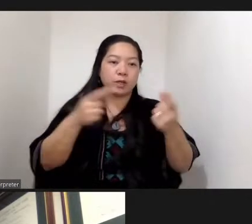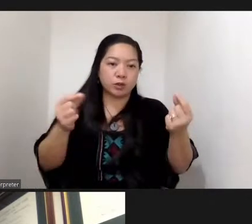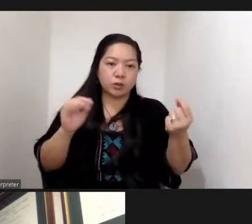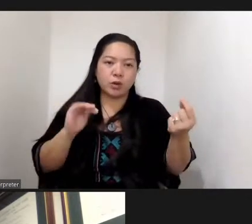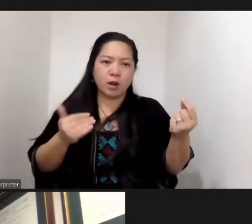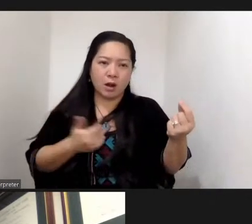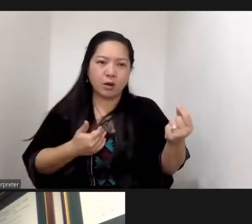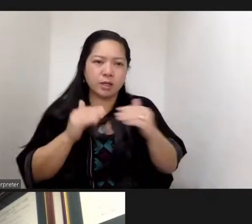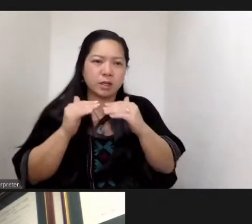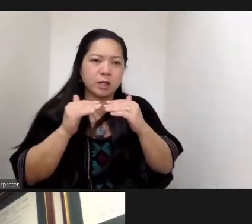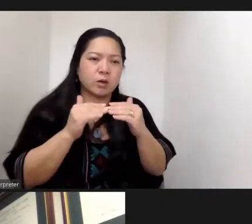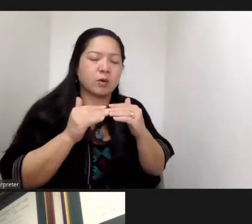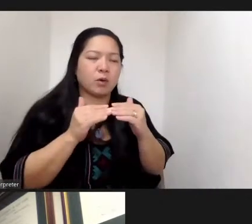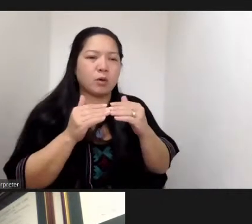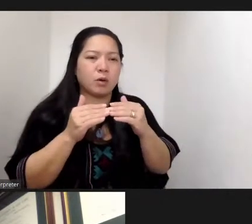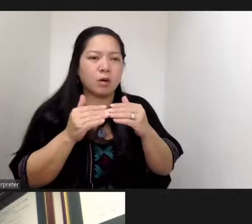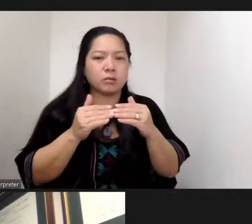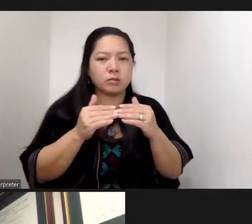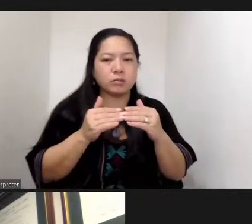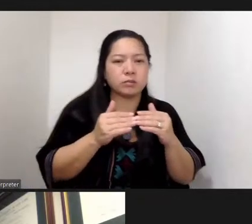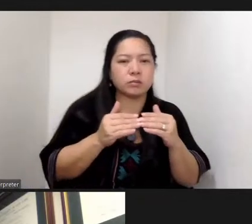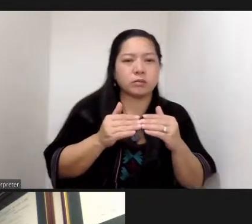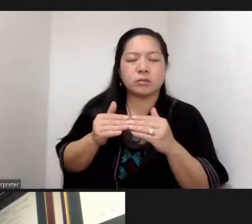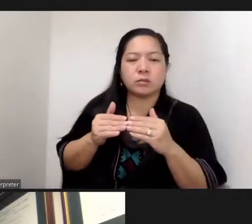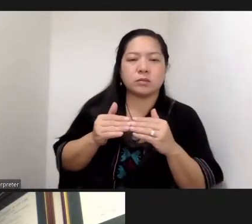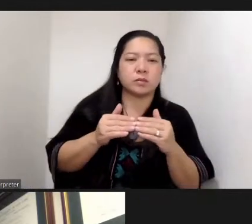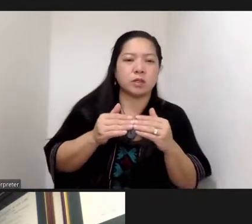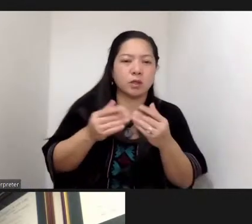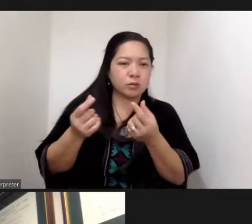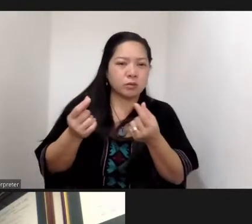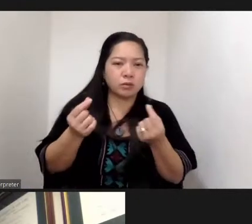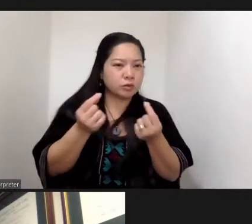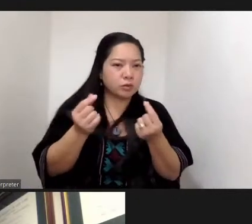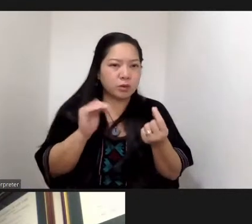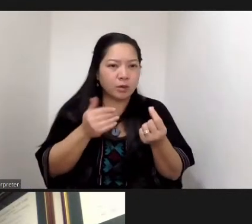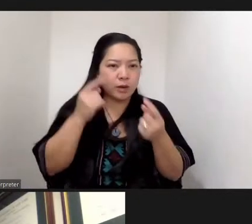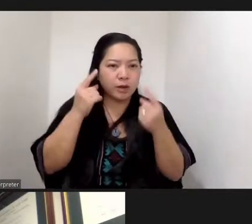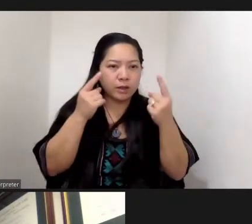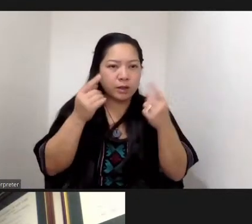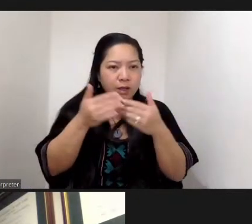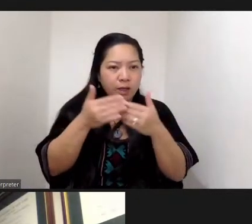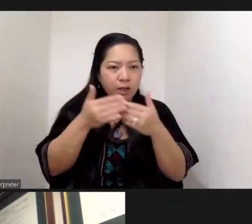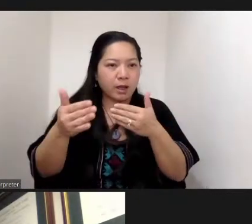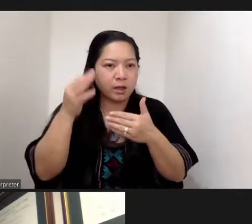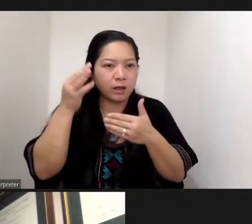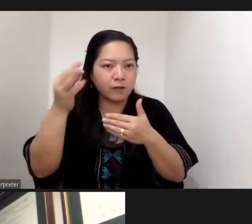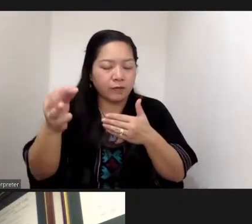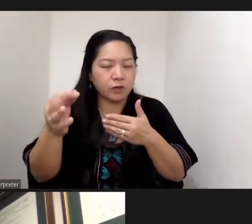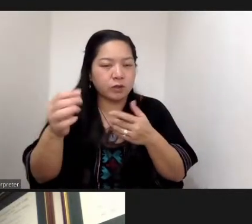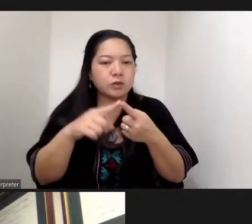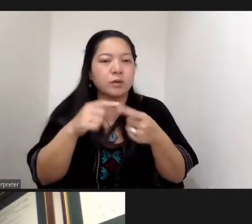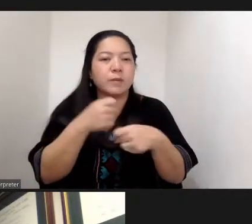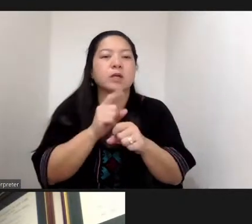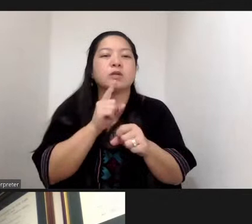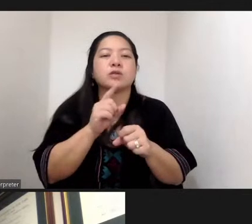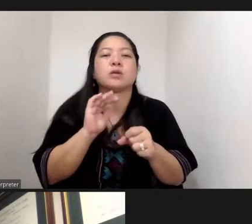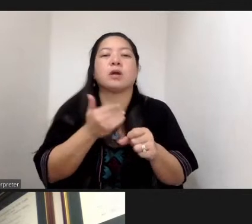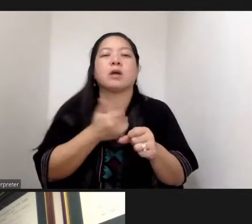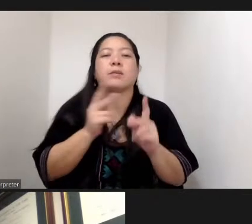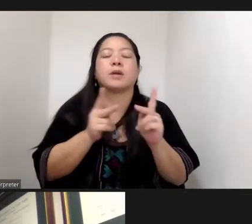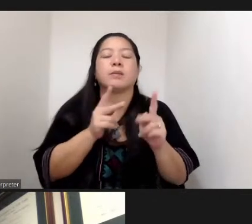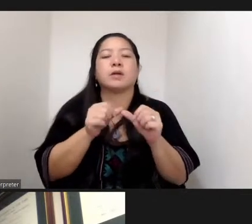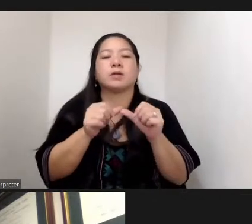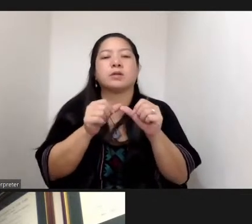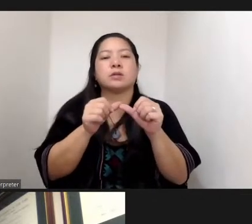diligence and we do our thinking ahead to make sure that our people continue to